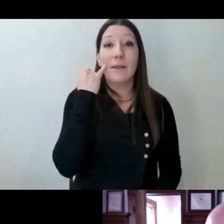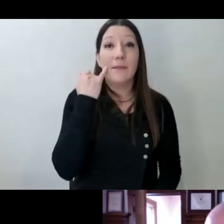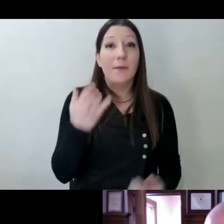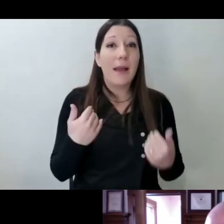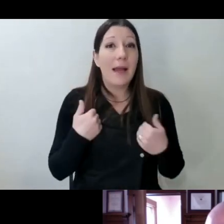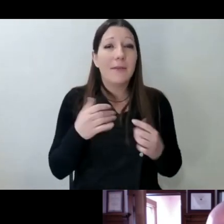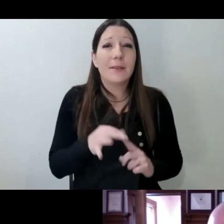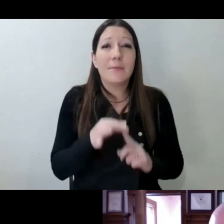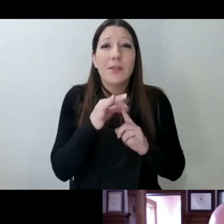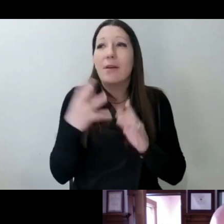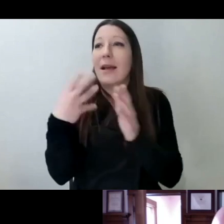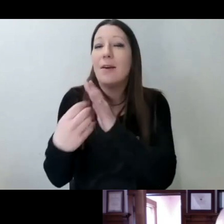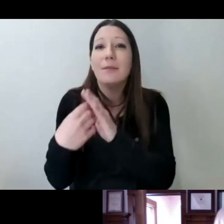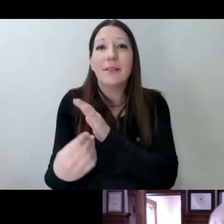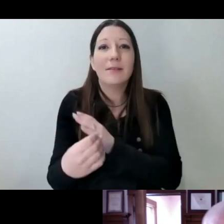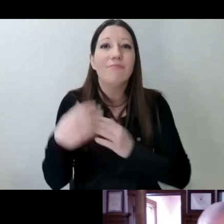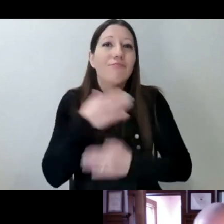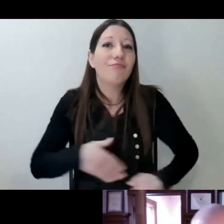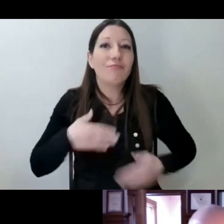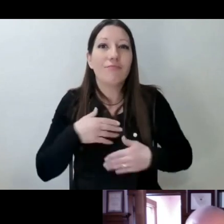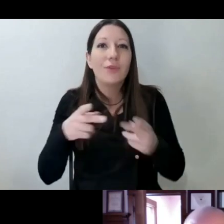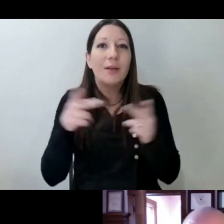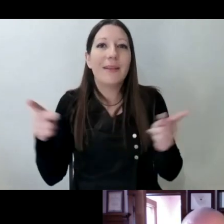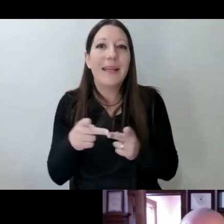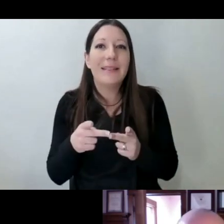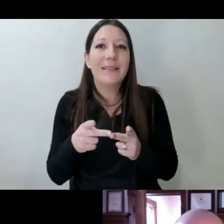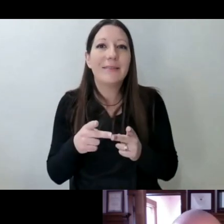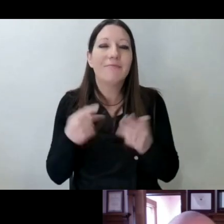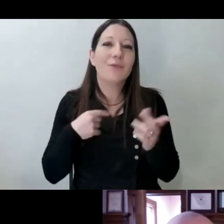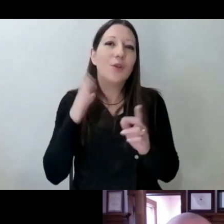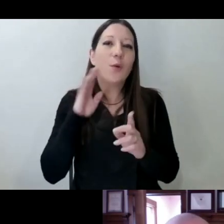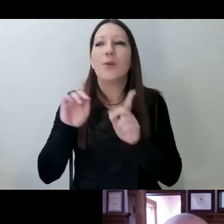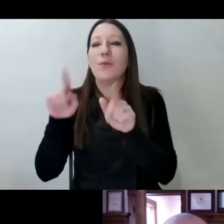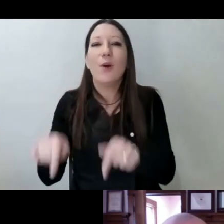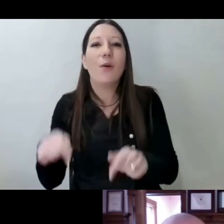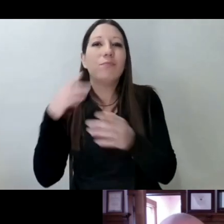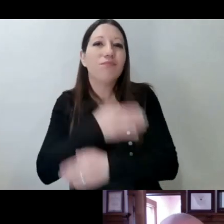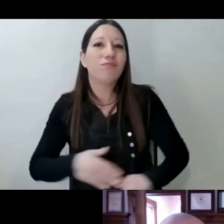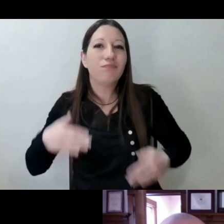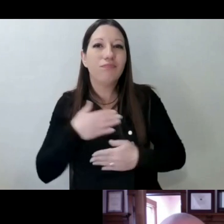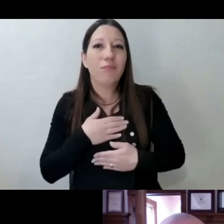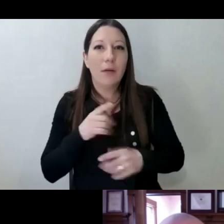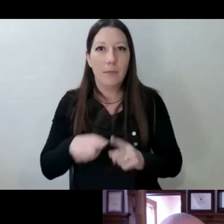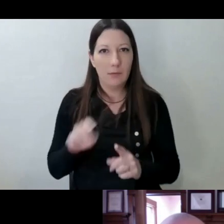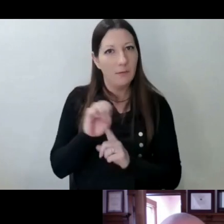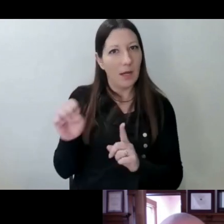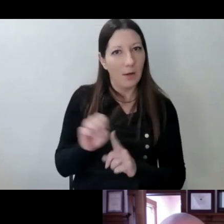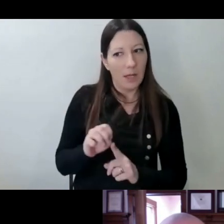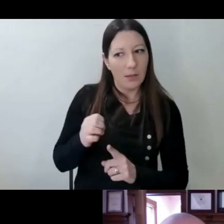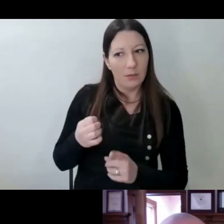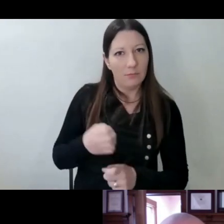that are now being infiltrated with different environmental catastrophes, I definitely think there is like a mental